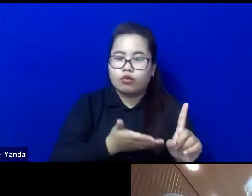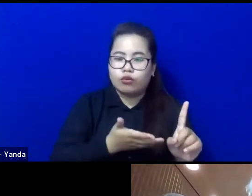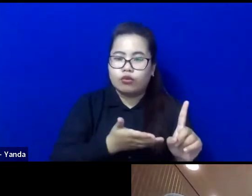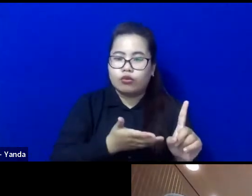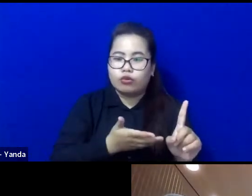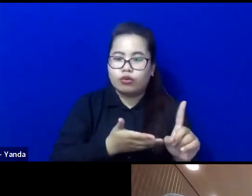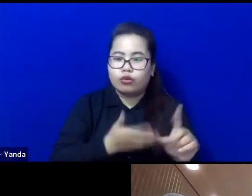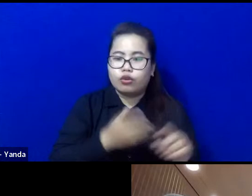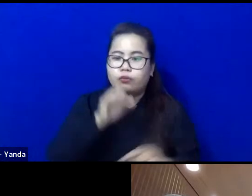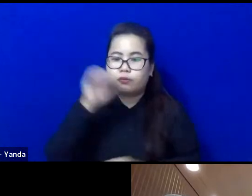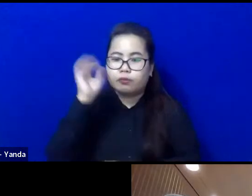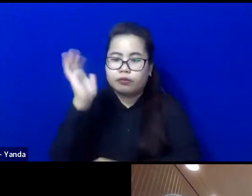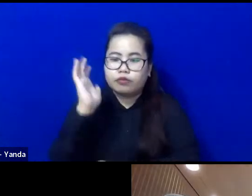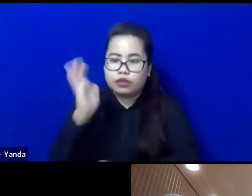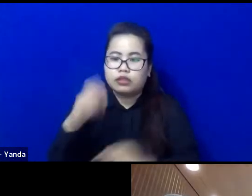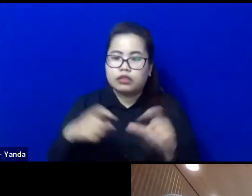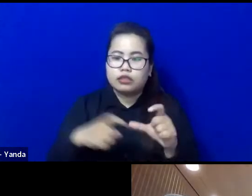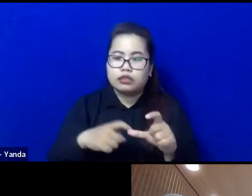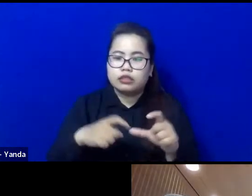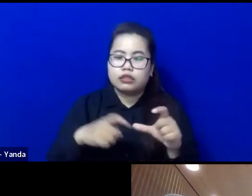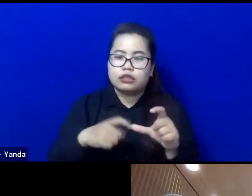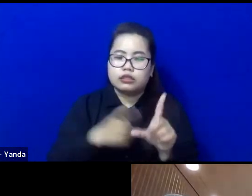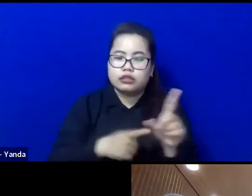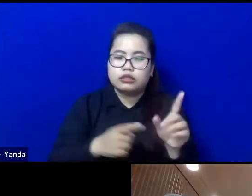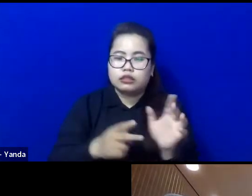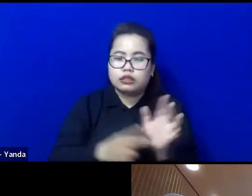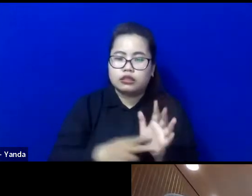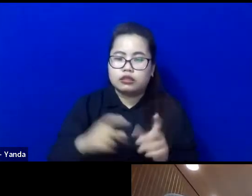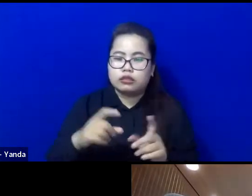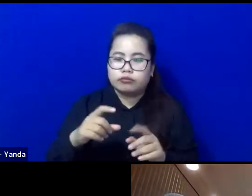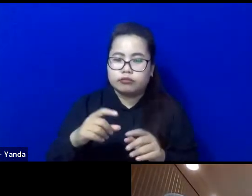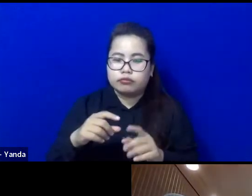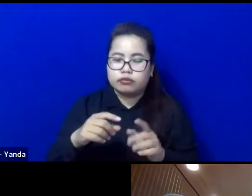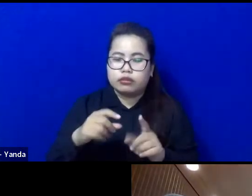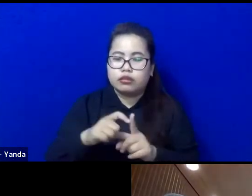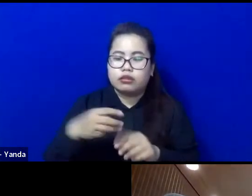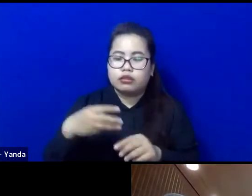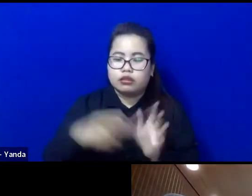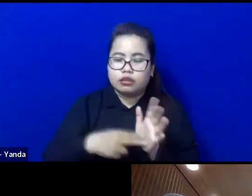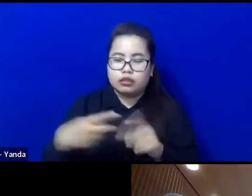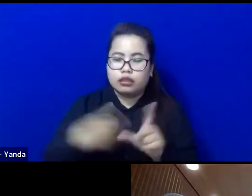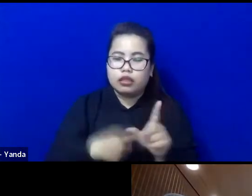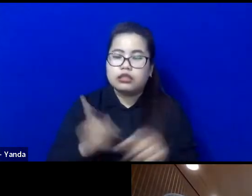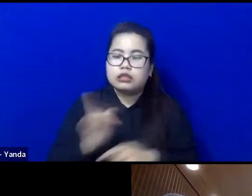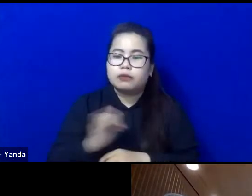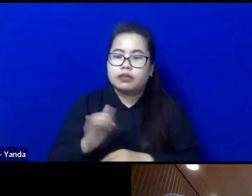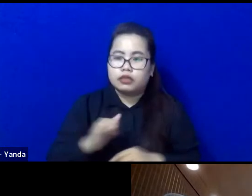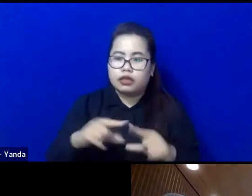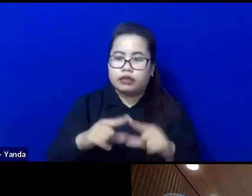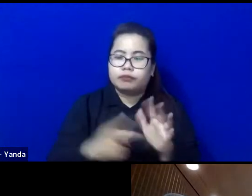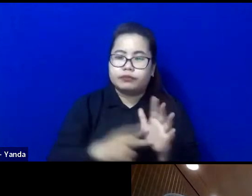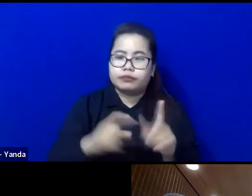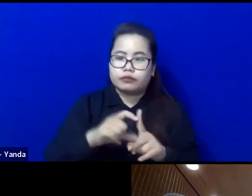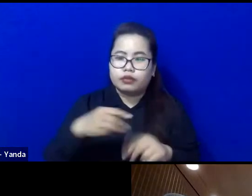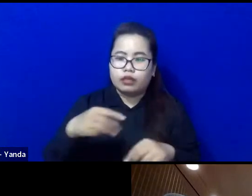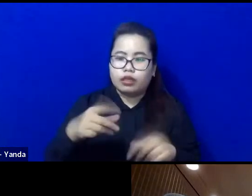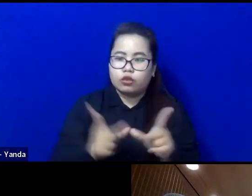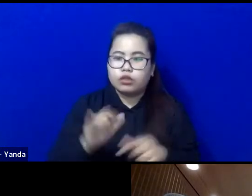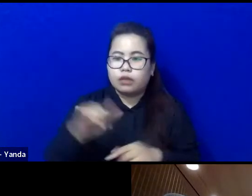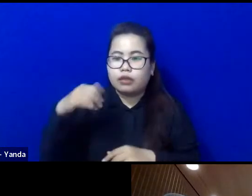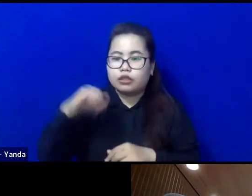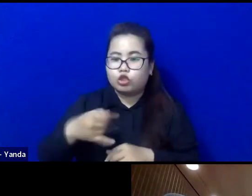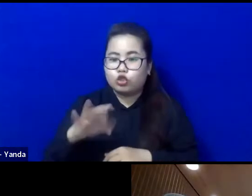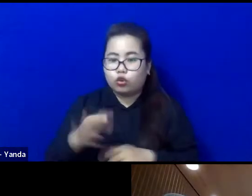have about 20 minutes. And if it's possible, can you use your, because you are in an open, so I'm not sure if